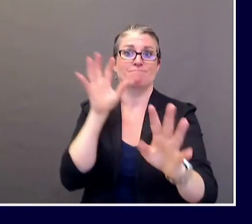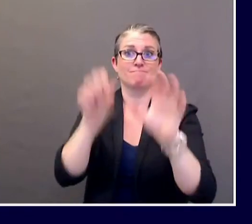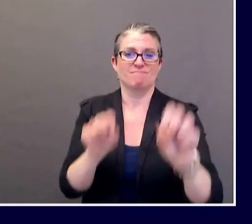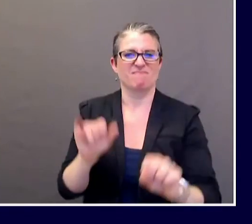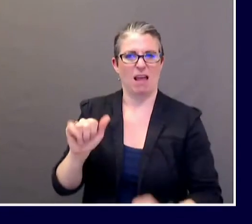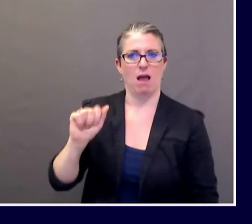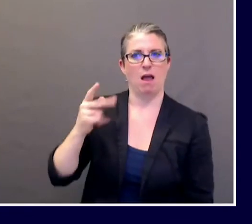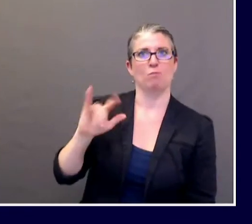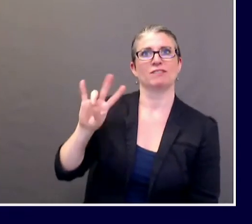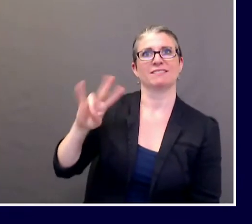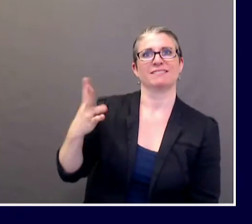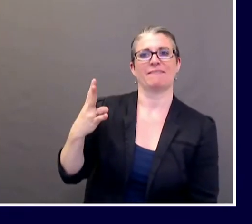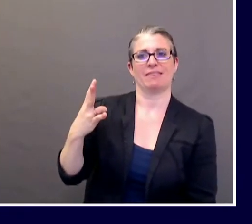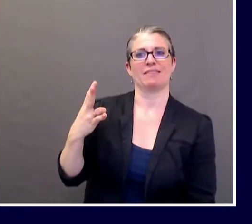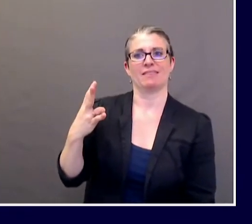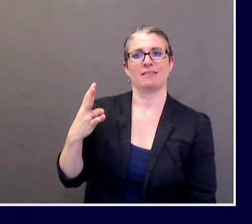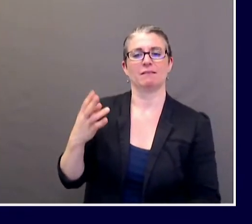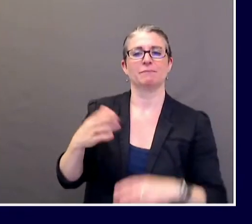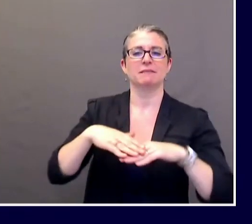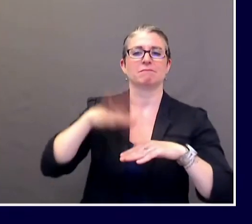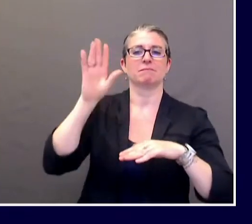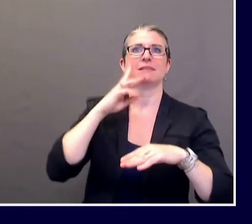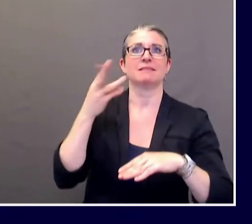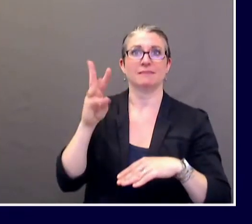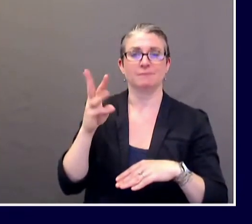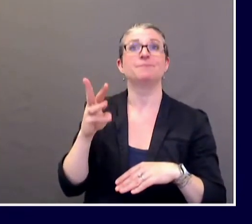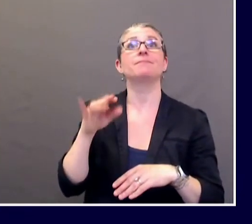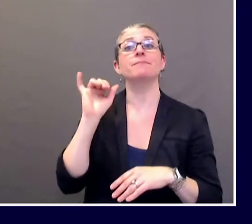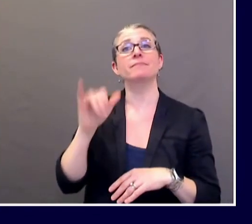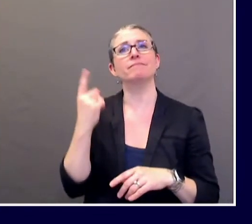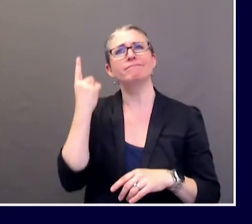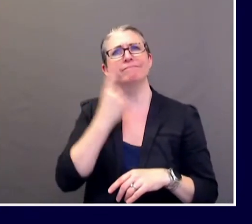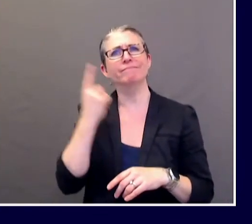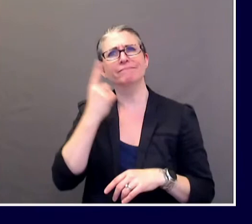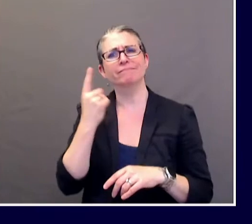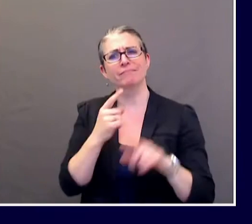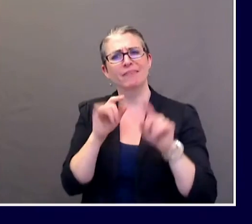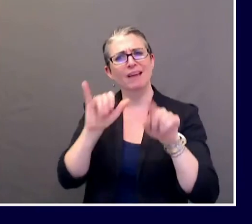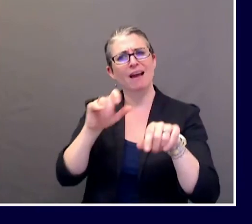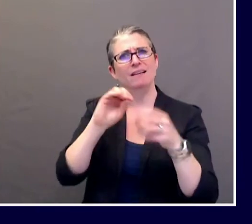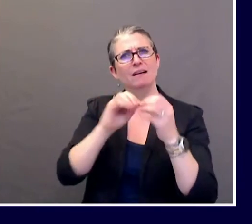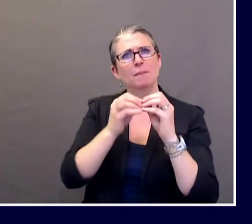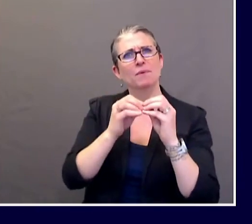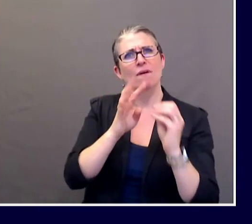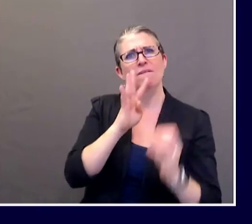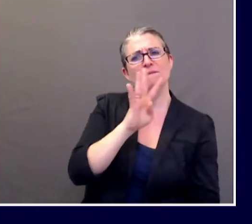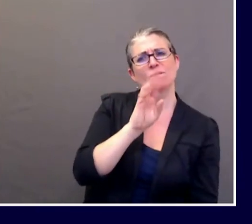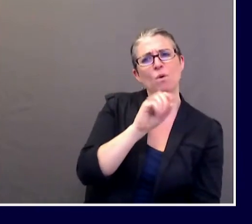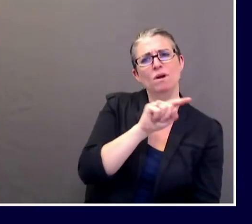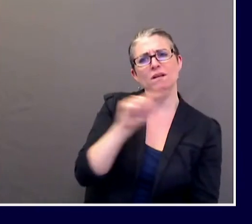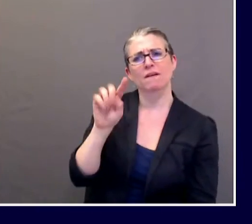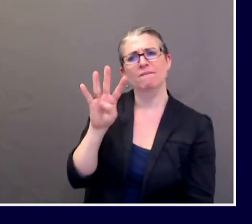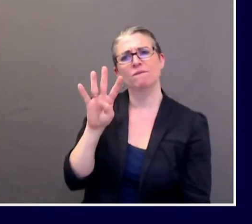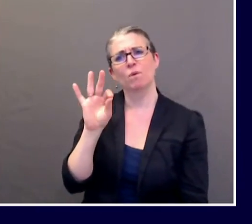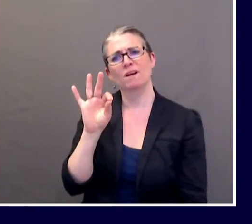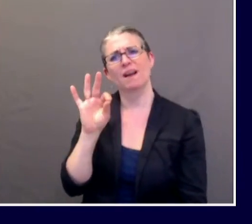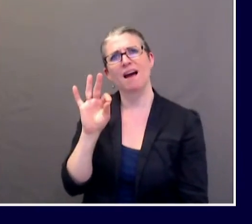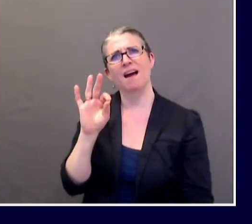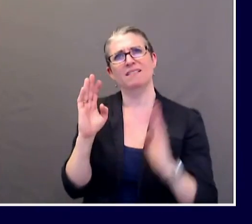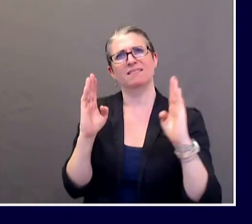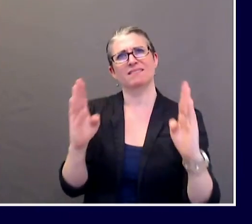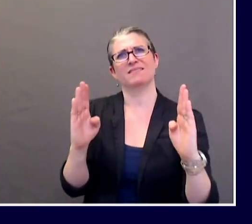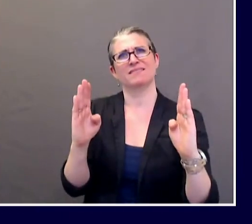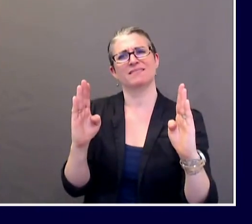49 appears to be leading in terms of the number of shots that age bracket has gotten since eligibility opened up